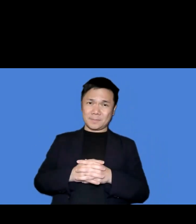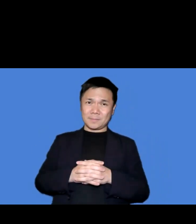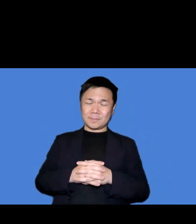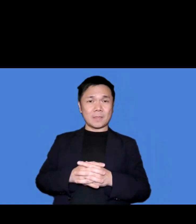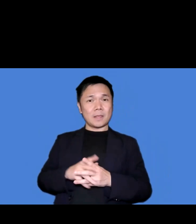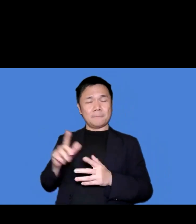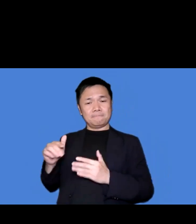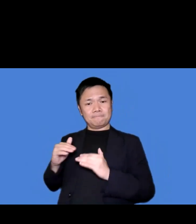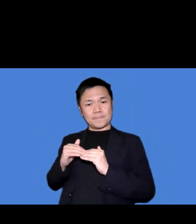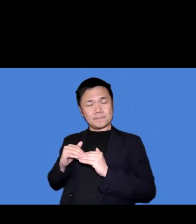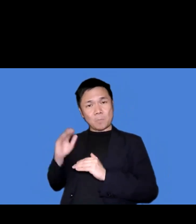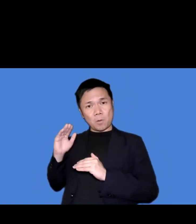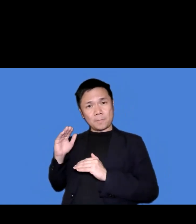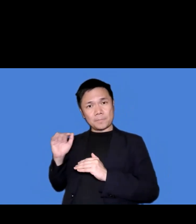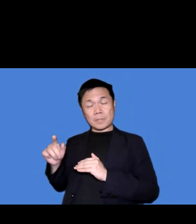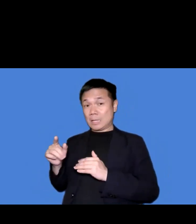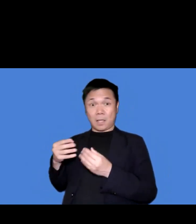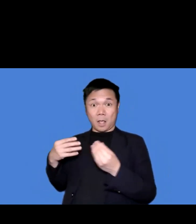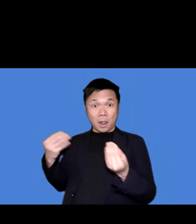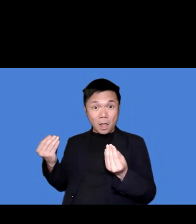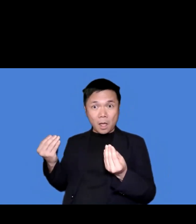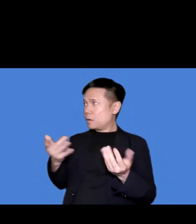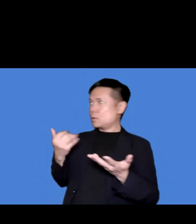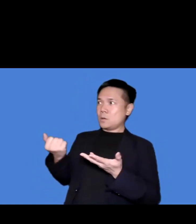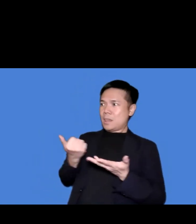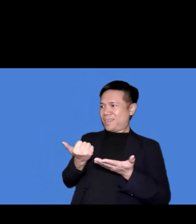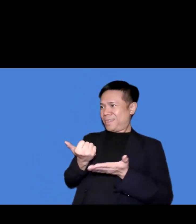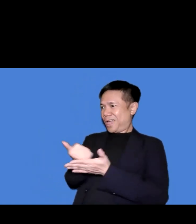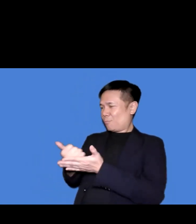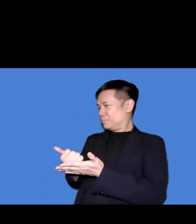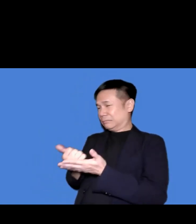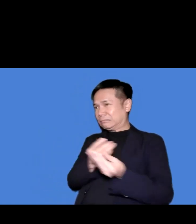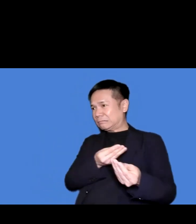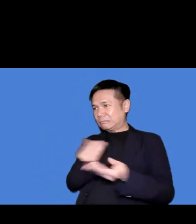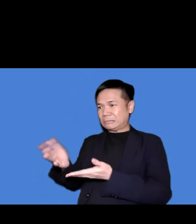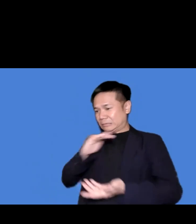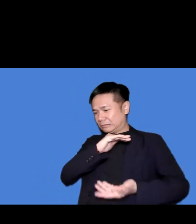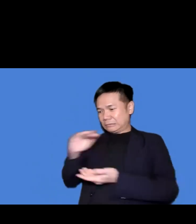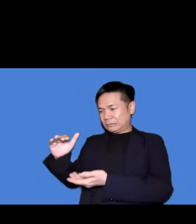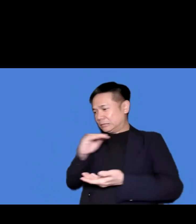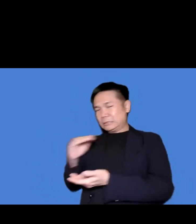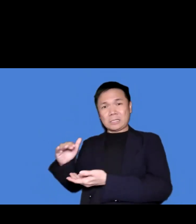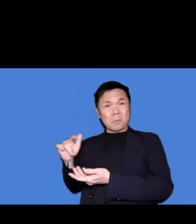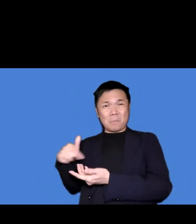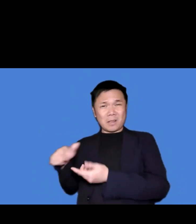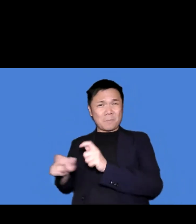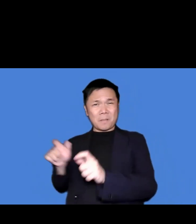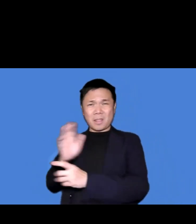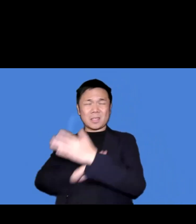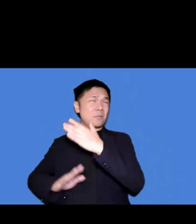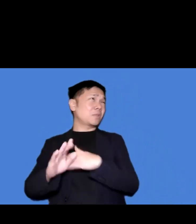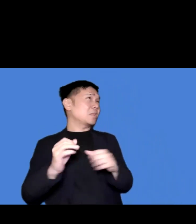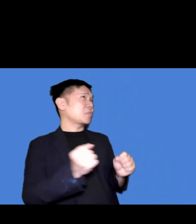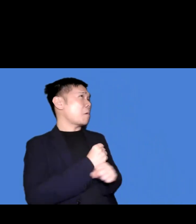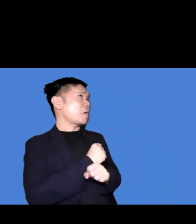vast where the relief camps and all we are not accessible for persons with disabilities at all. This type of